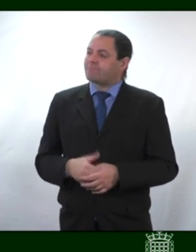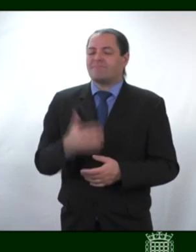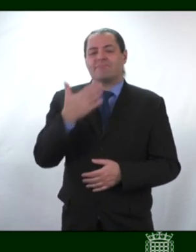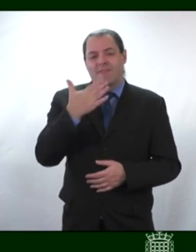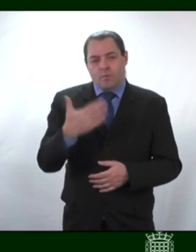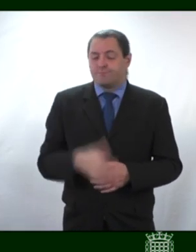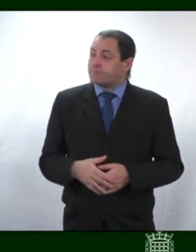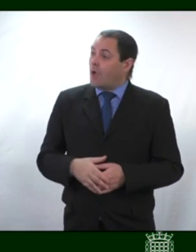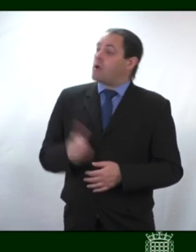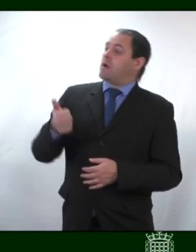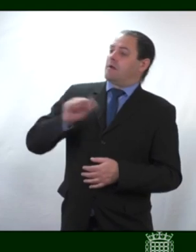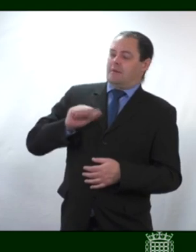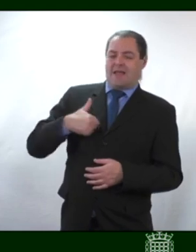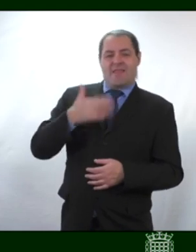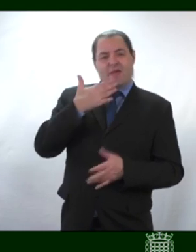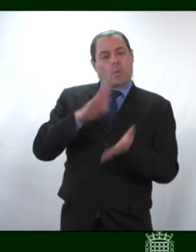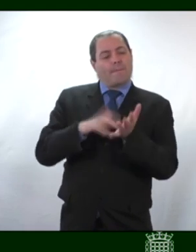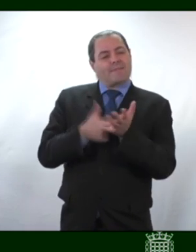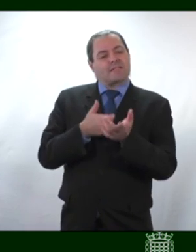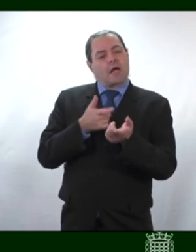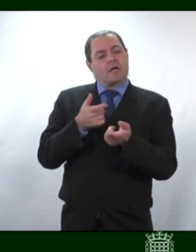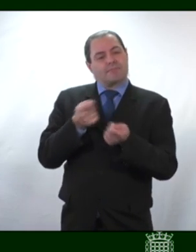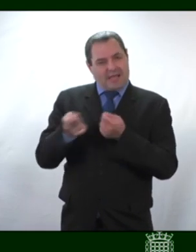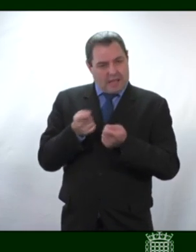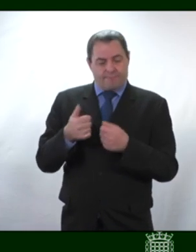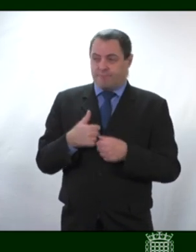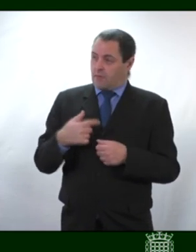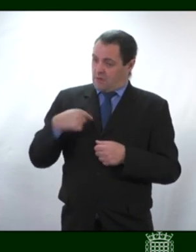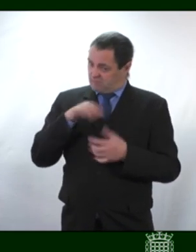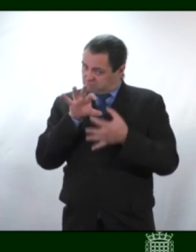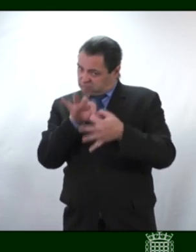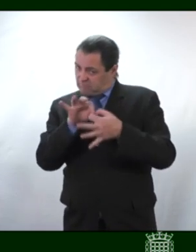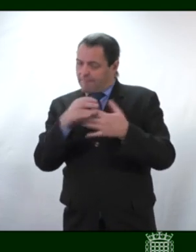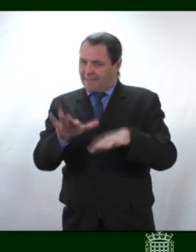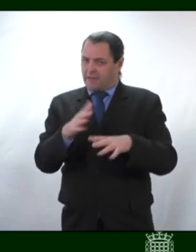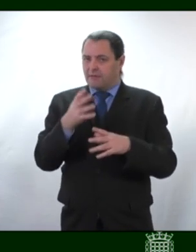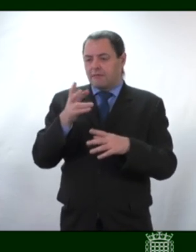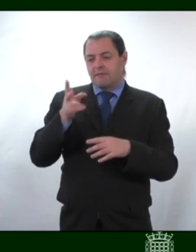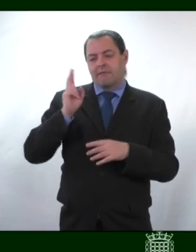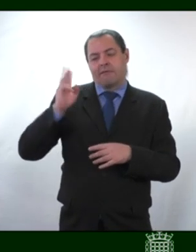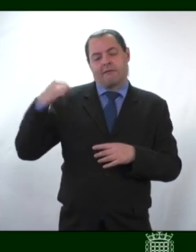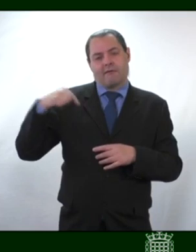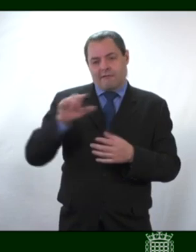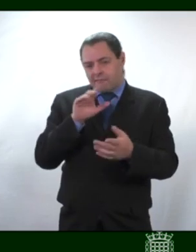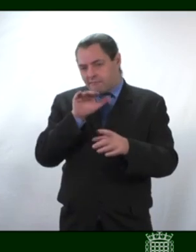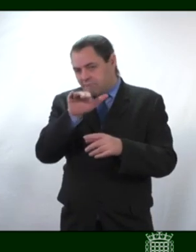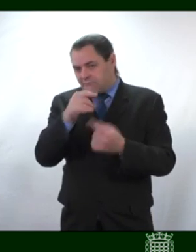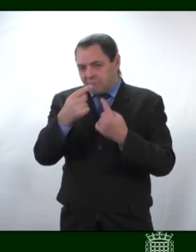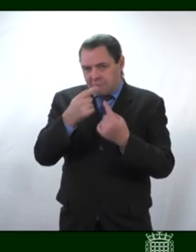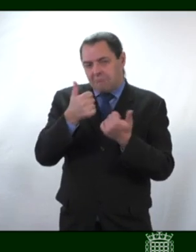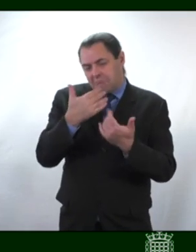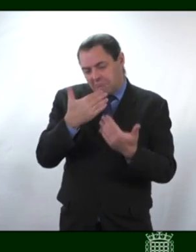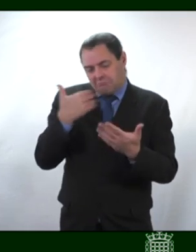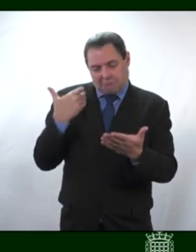department has engaged with me and my Tees Valley colleagues a number of times in recent weeks, and I thank him for that. He is well aware of my deep reservations about